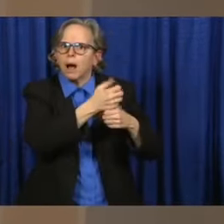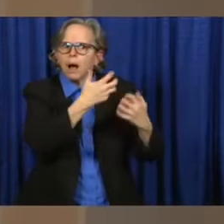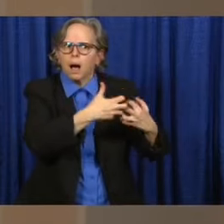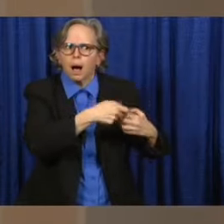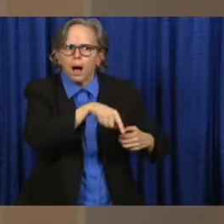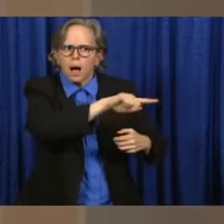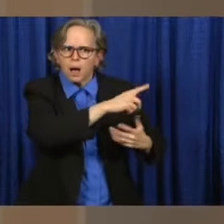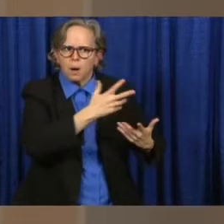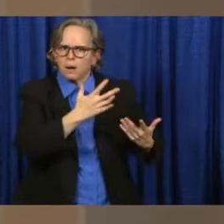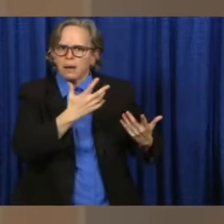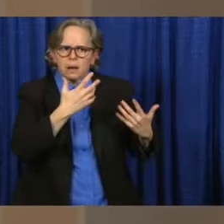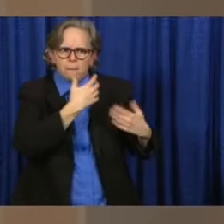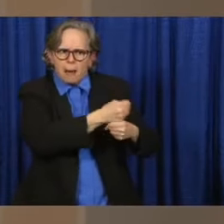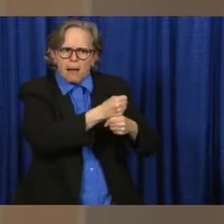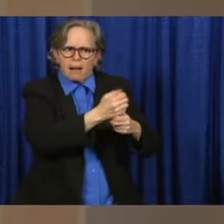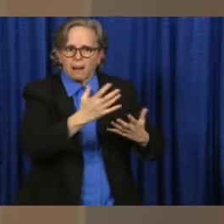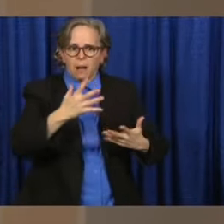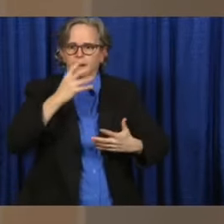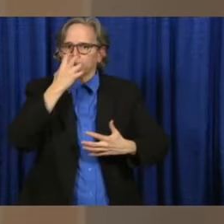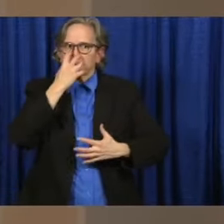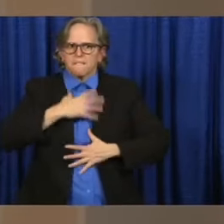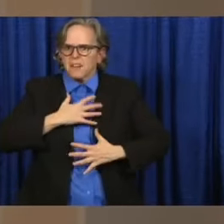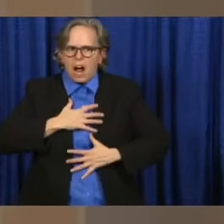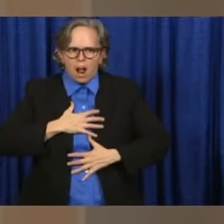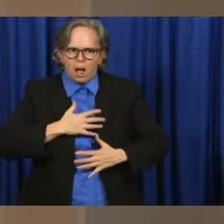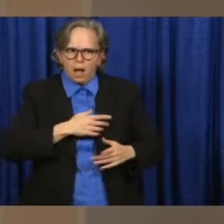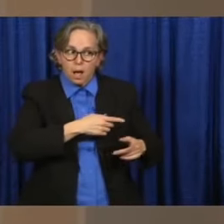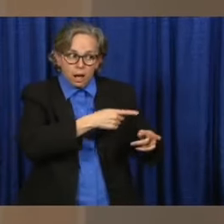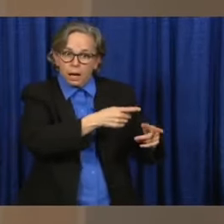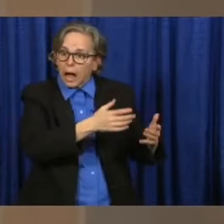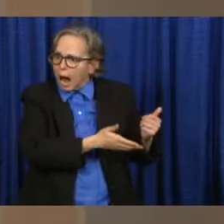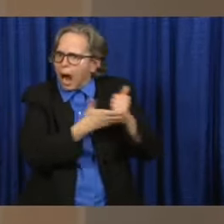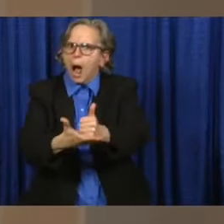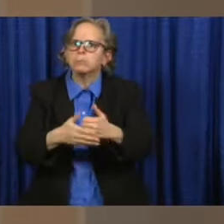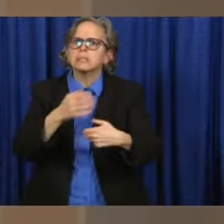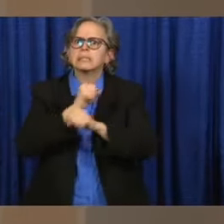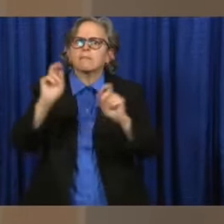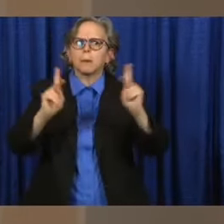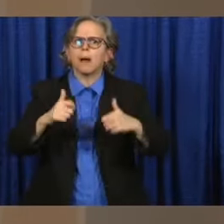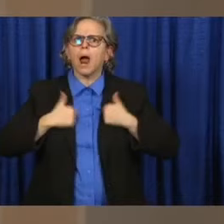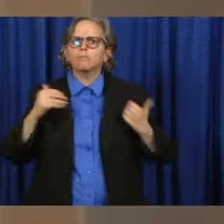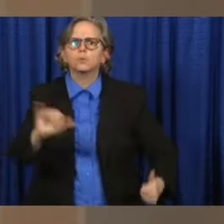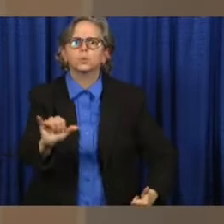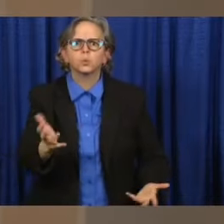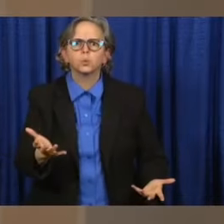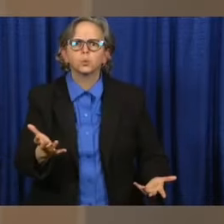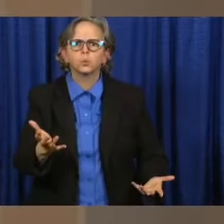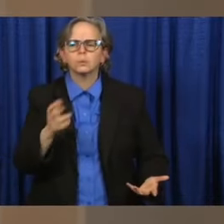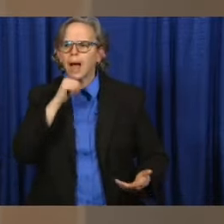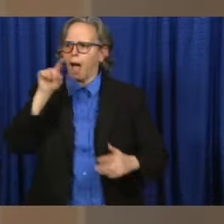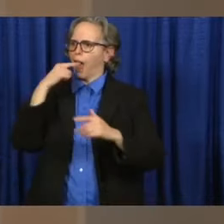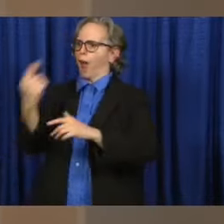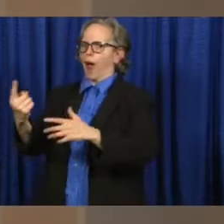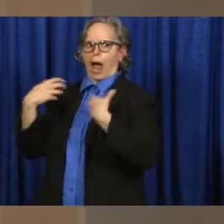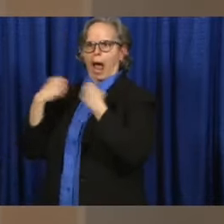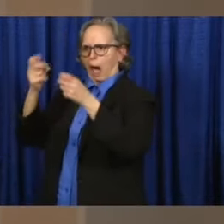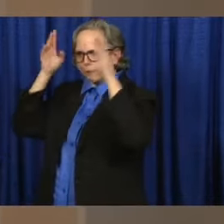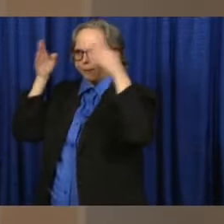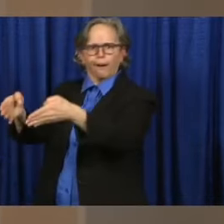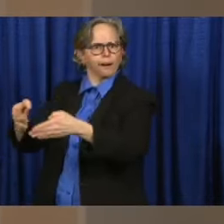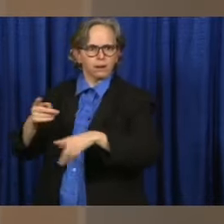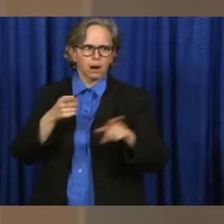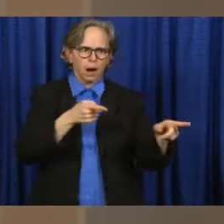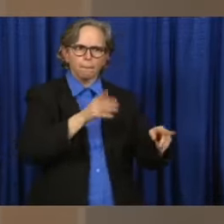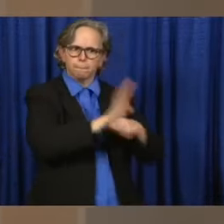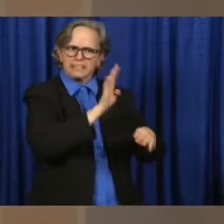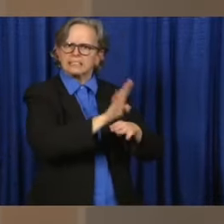lifesaver. These things that people are doing to bring these products, these in-demand products to us,